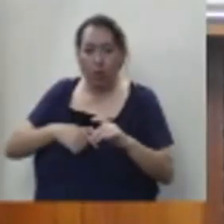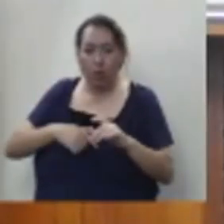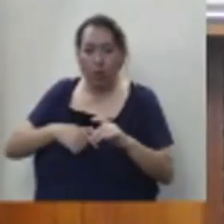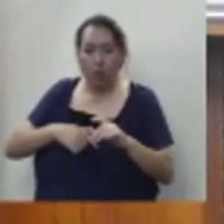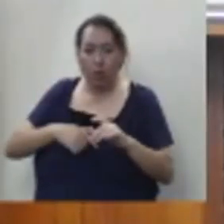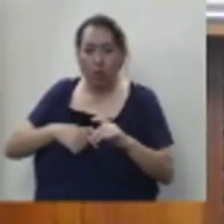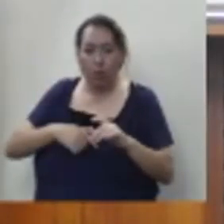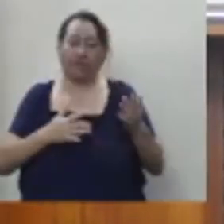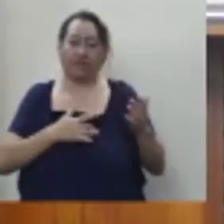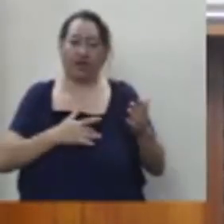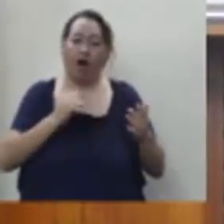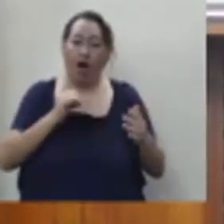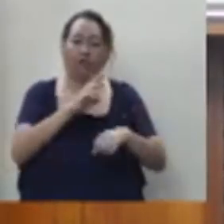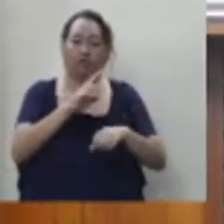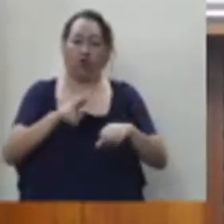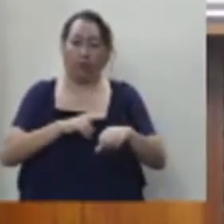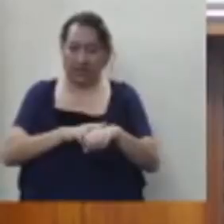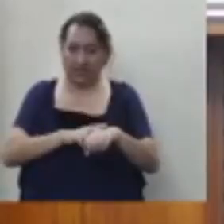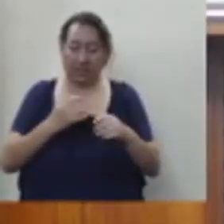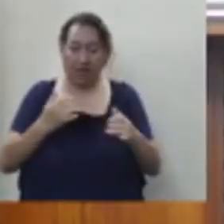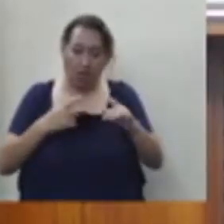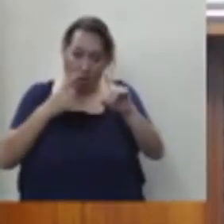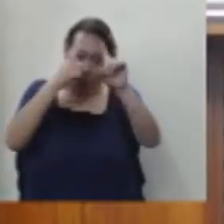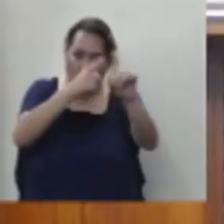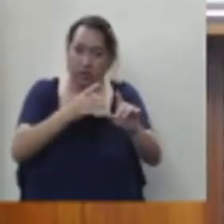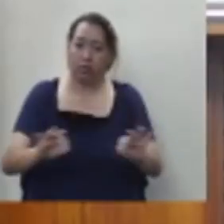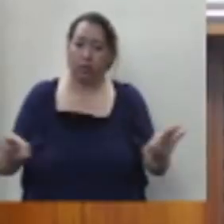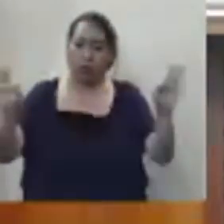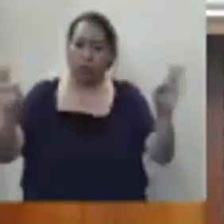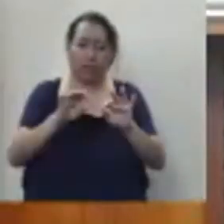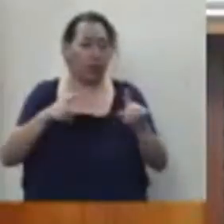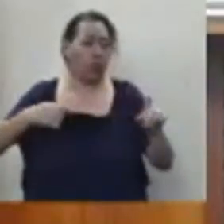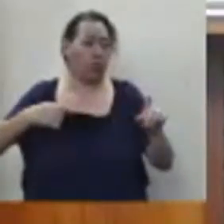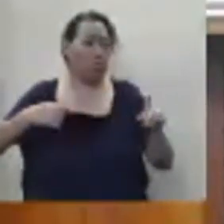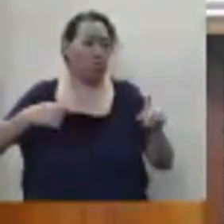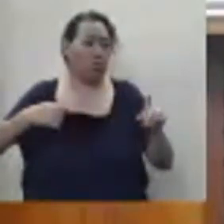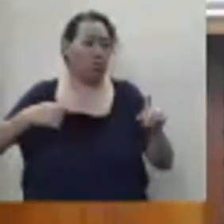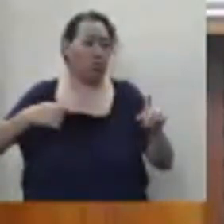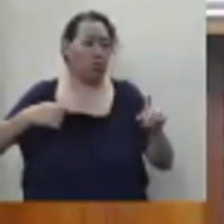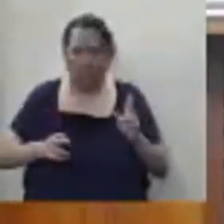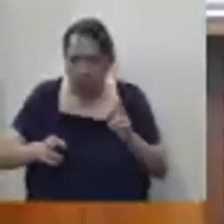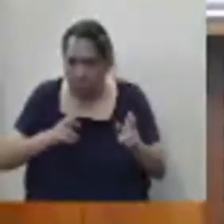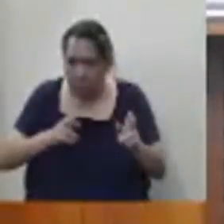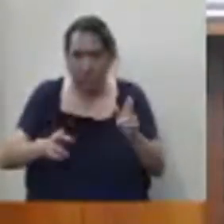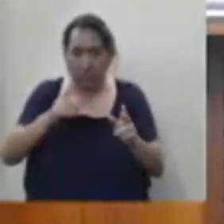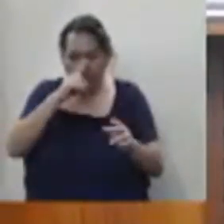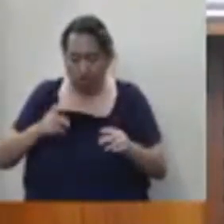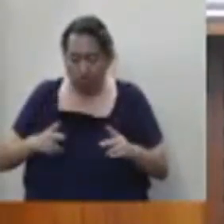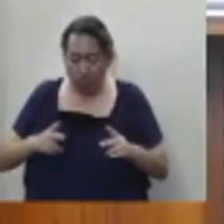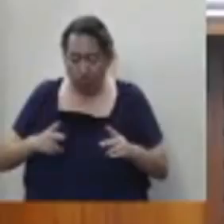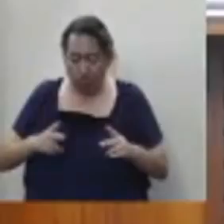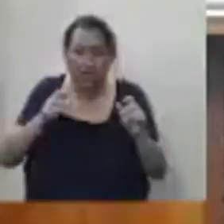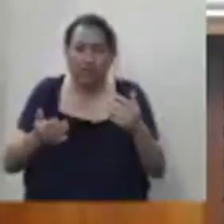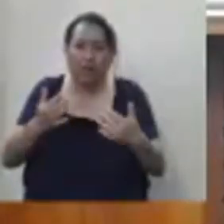normalcy. These goals are important, but we will not rush because rushing could be deadly.